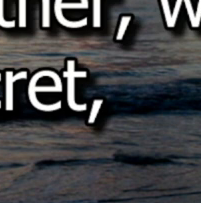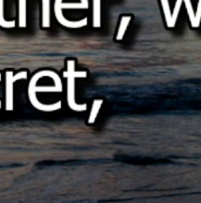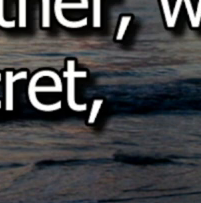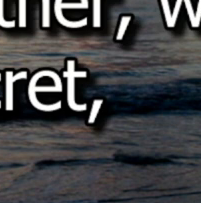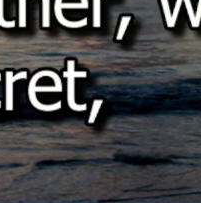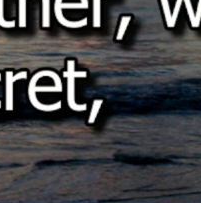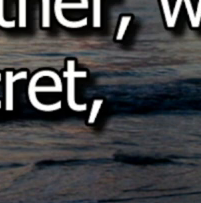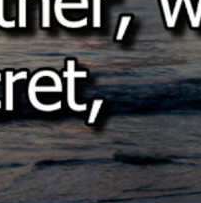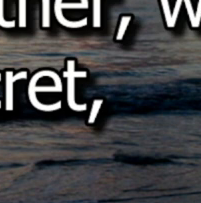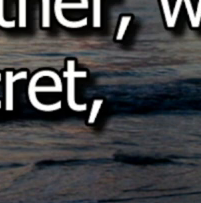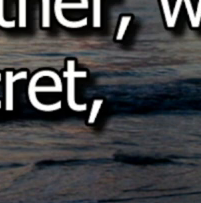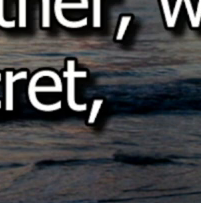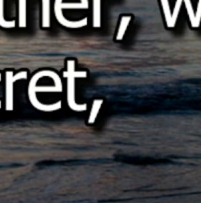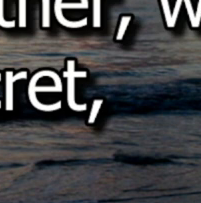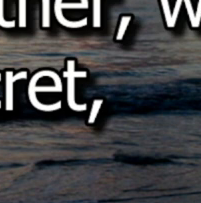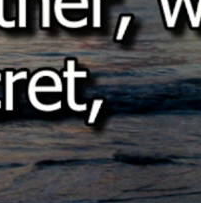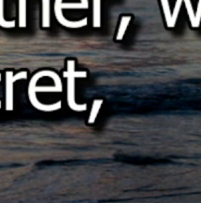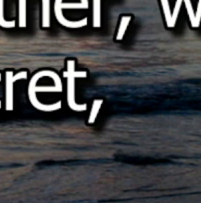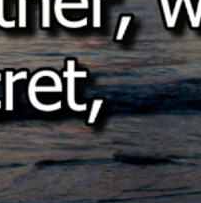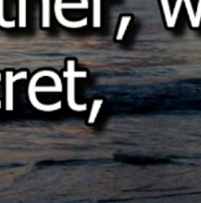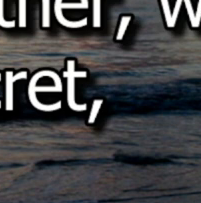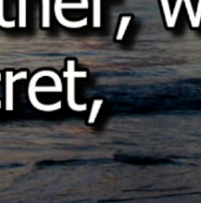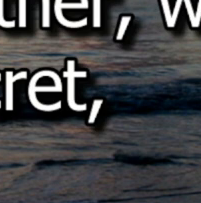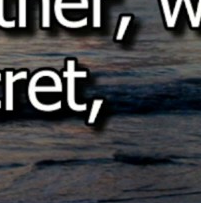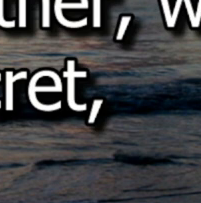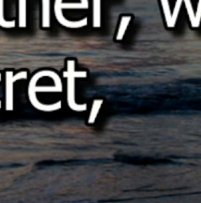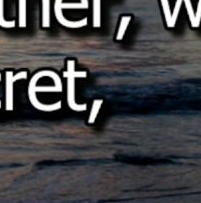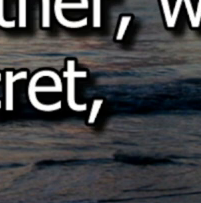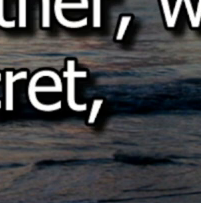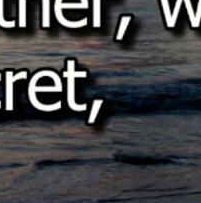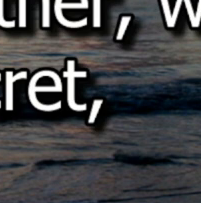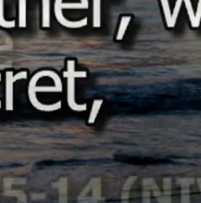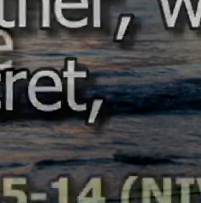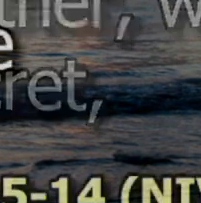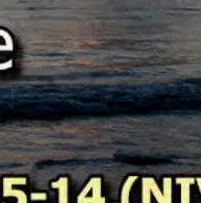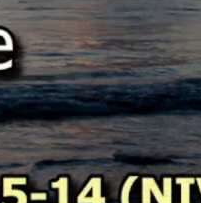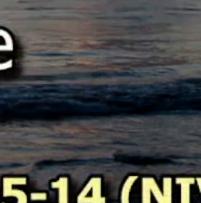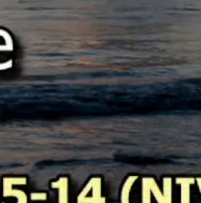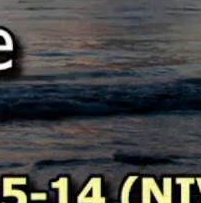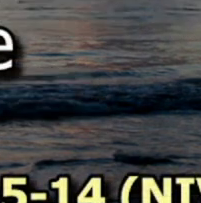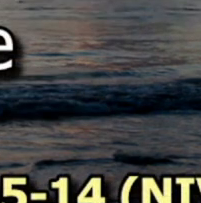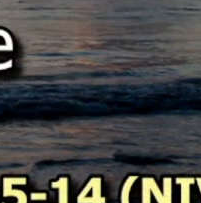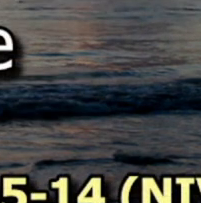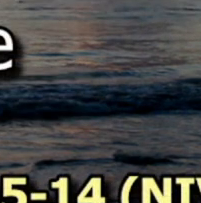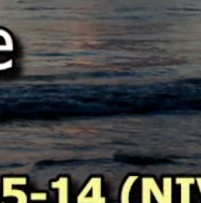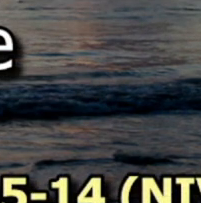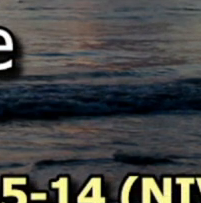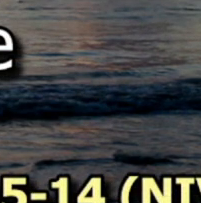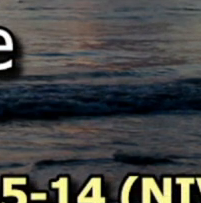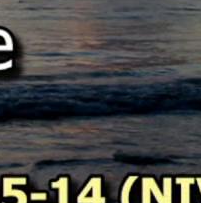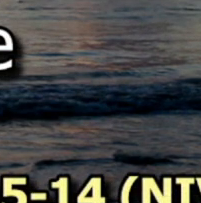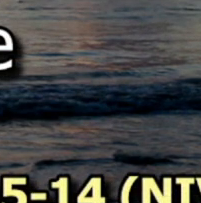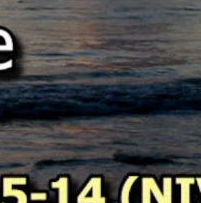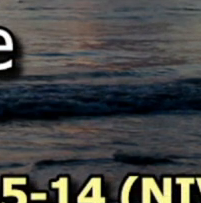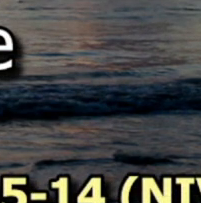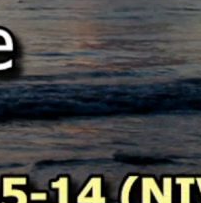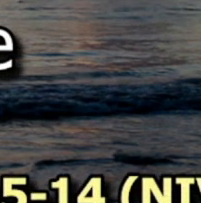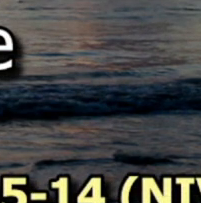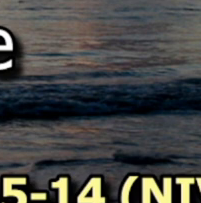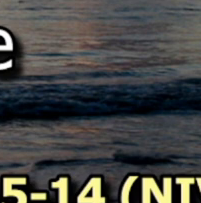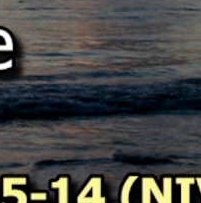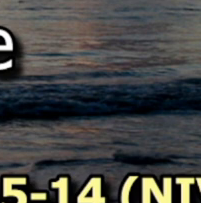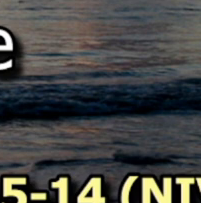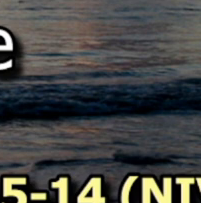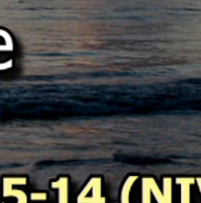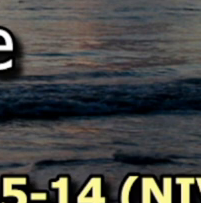Then your Father who sees what is done in secret will reward you. And when you pray, do not keep